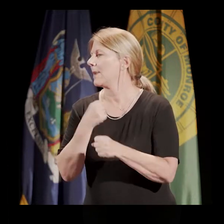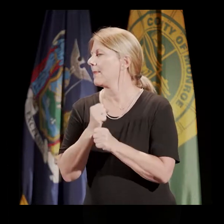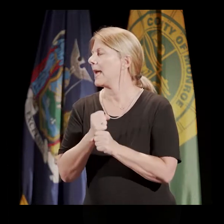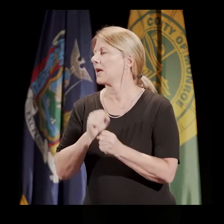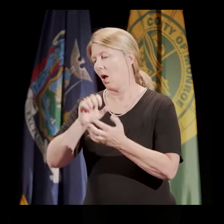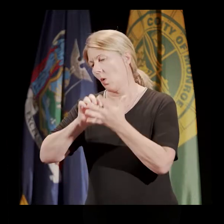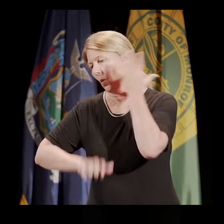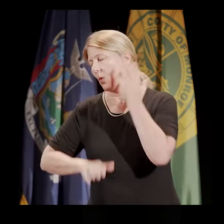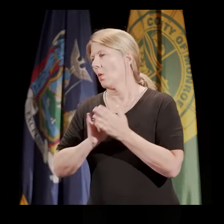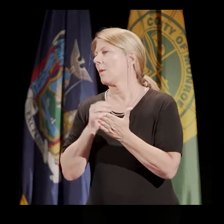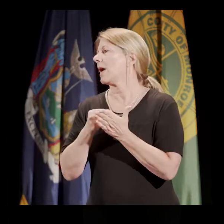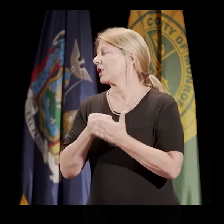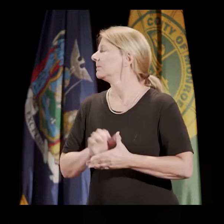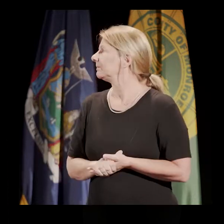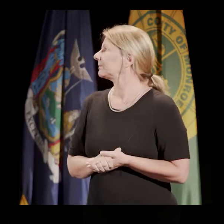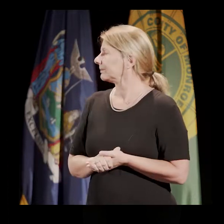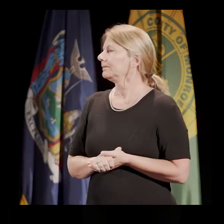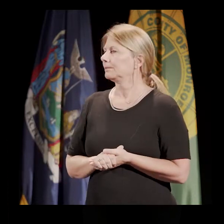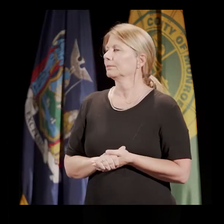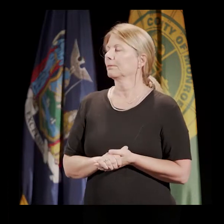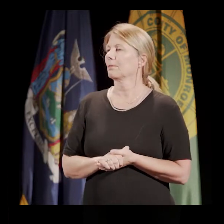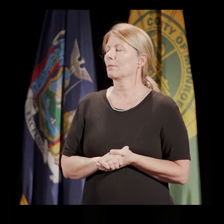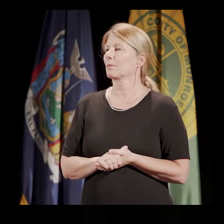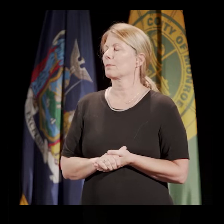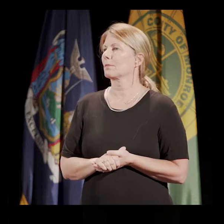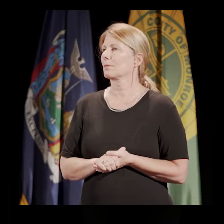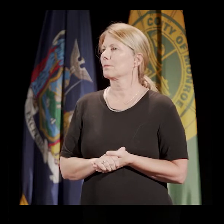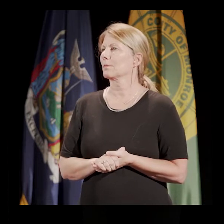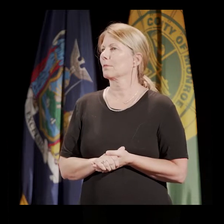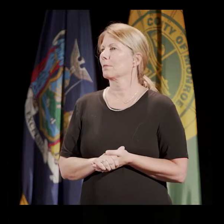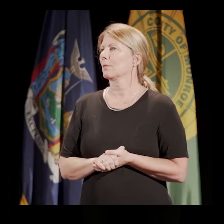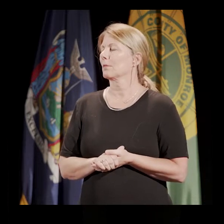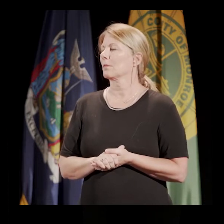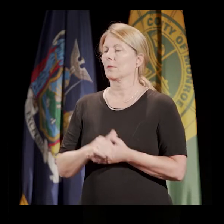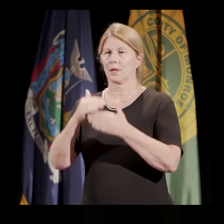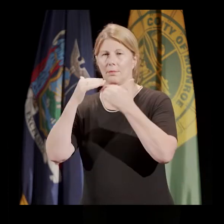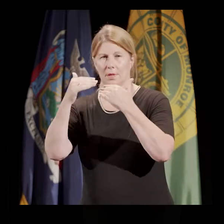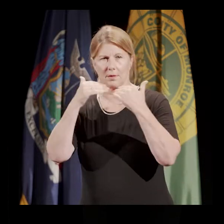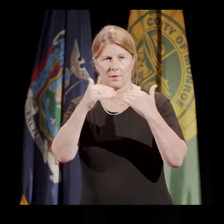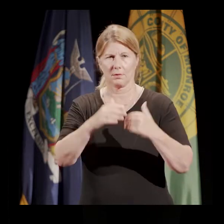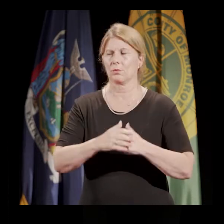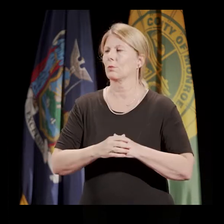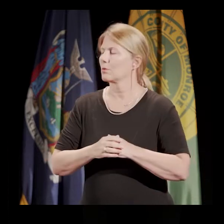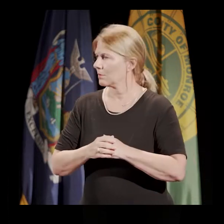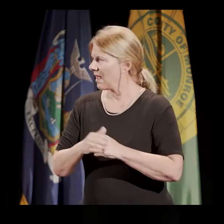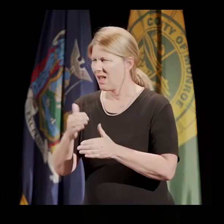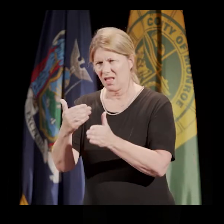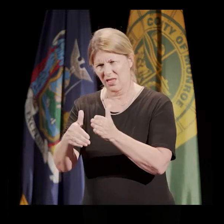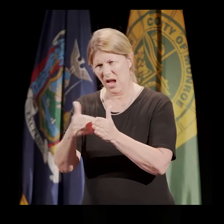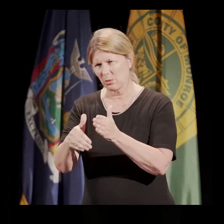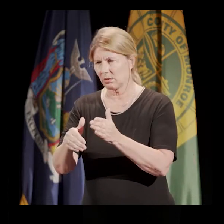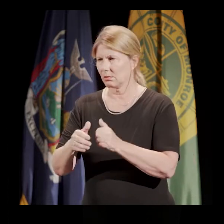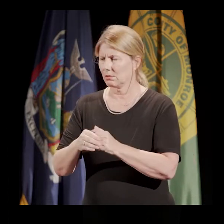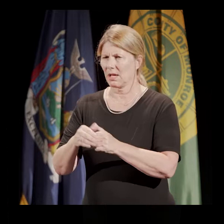that members of City Council have provided in passing this budget. And I'm thankful to the thousands, not hundreds,